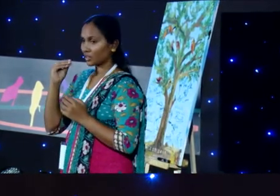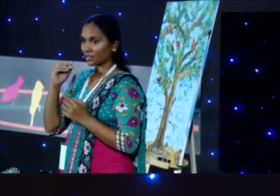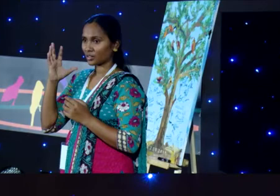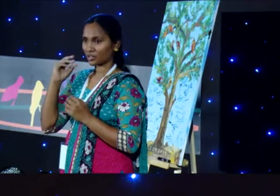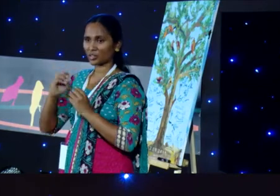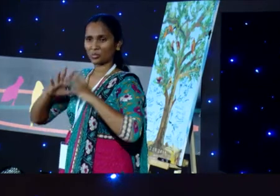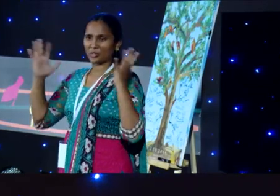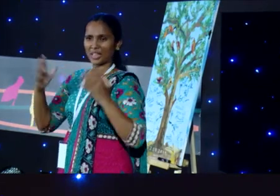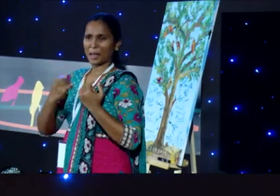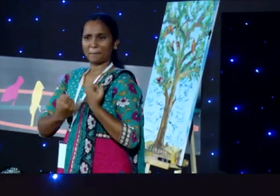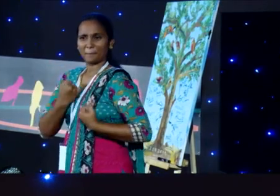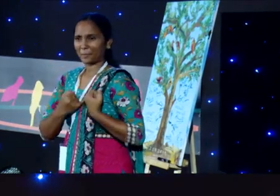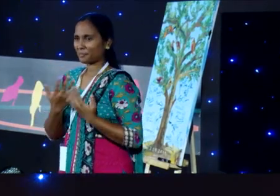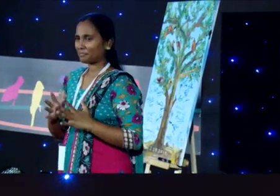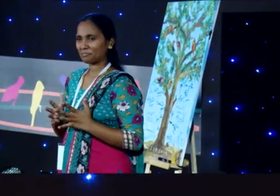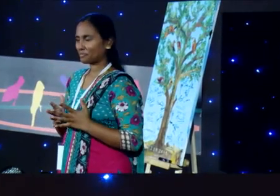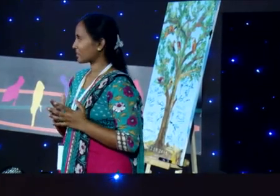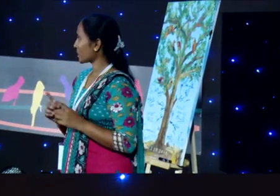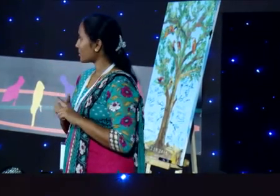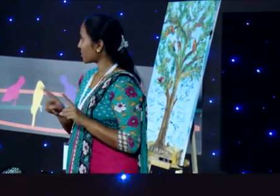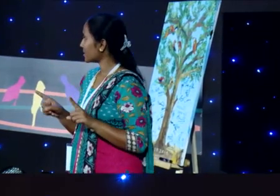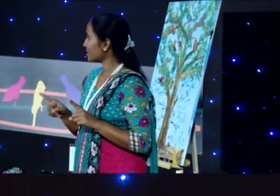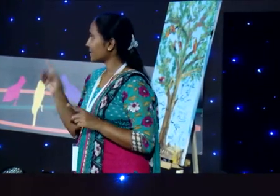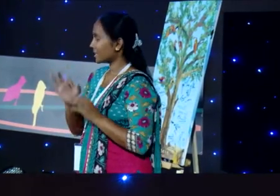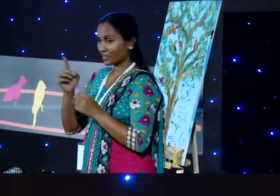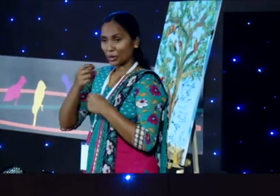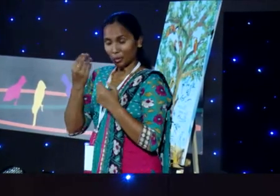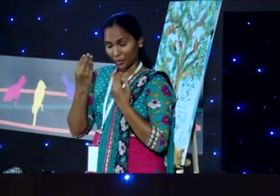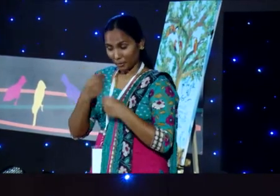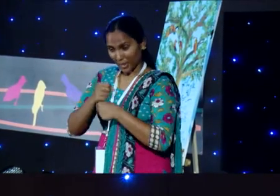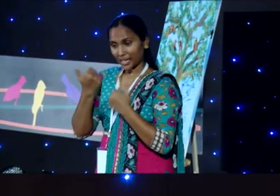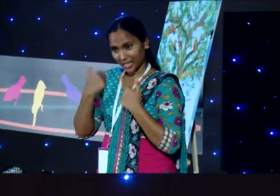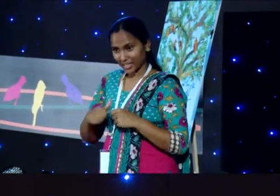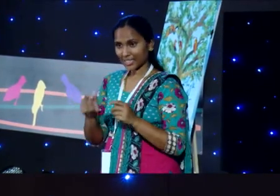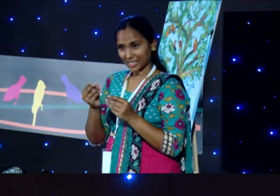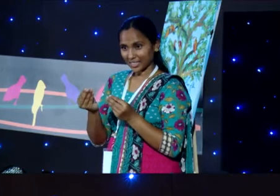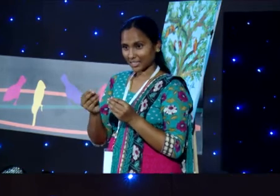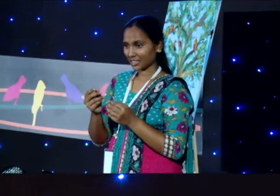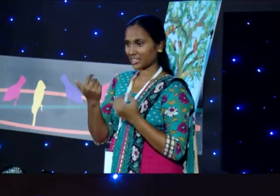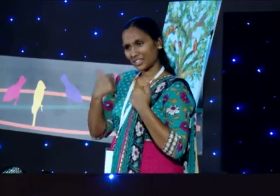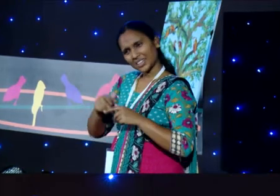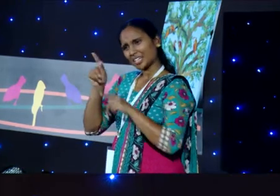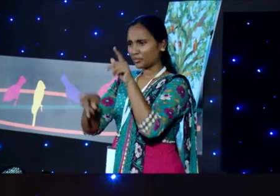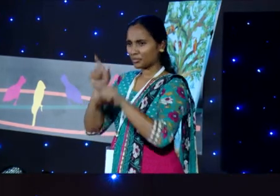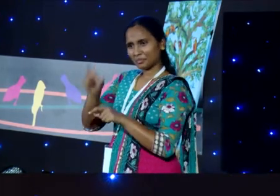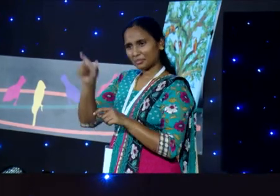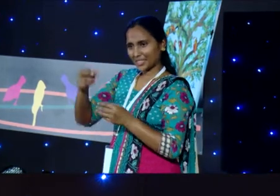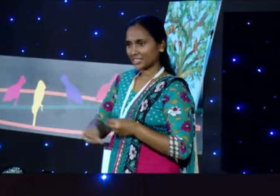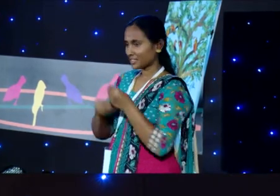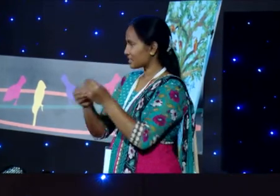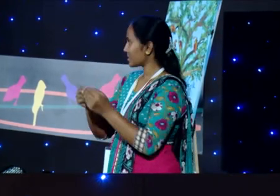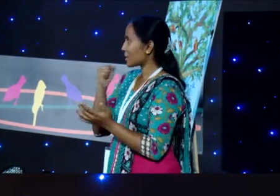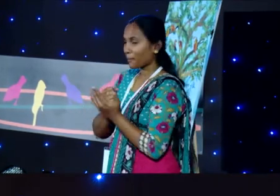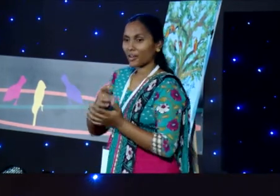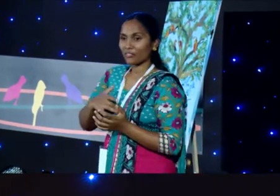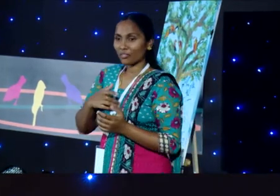great sense of fashion myself. I'm a geek. But if you're making something that goes to the hands of any person out there, it has to